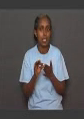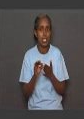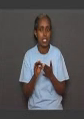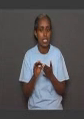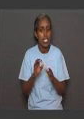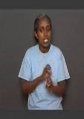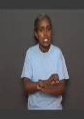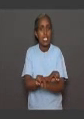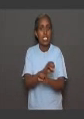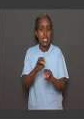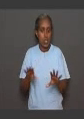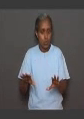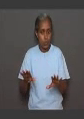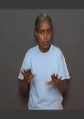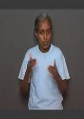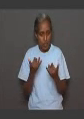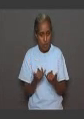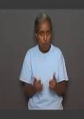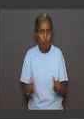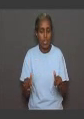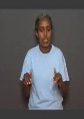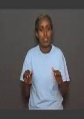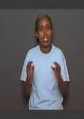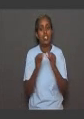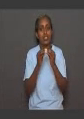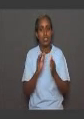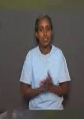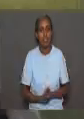is distributive over addition.